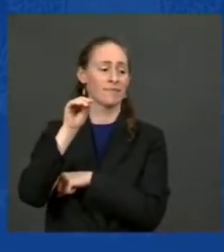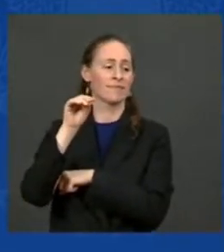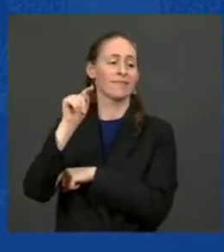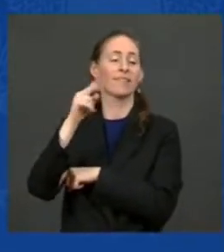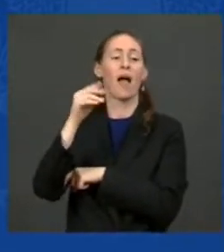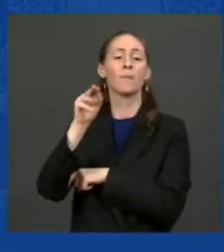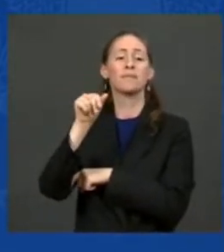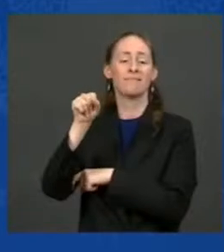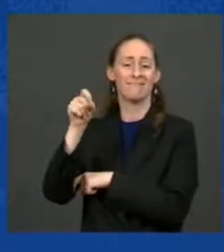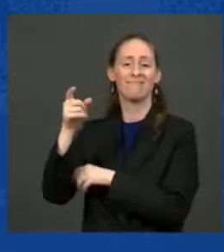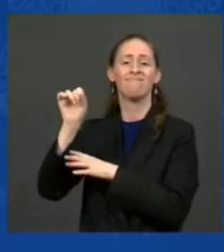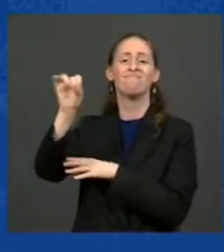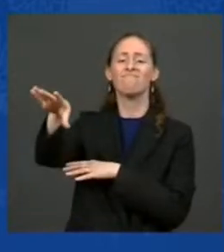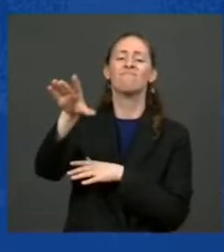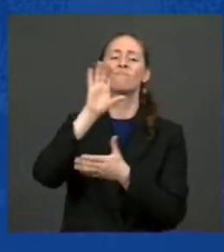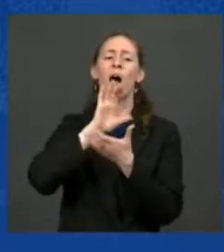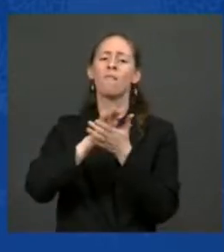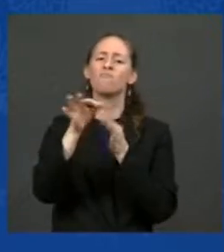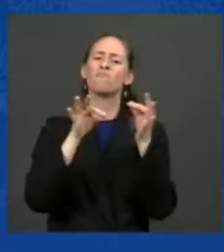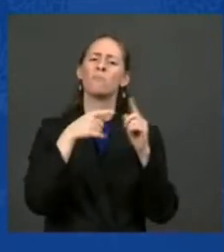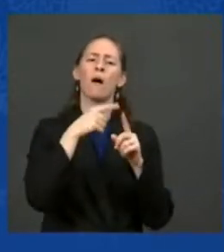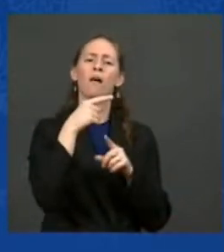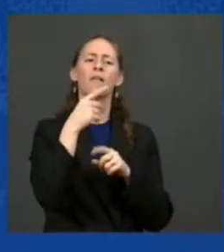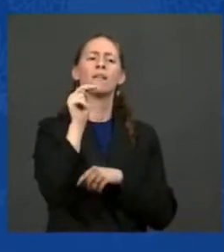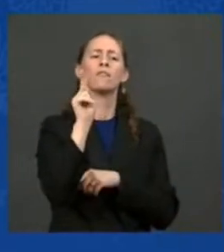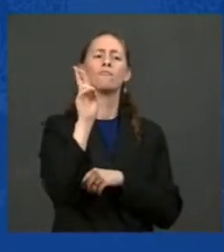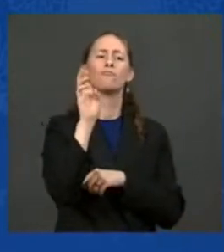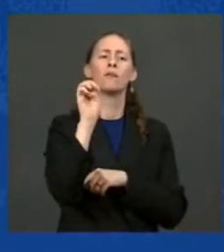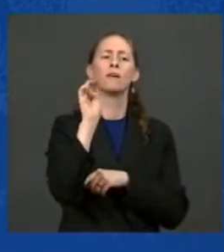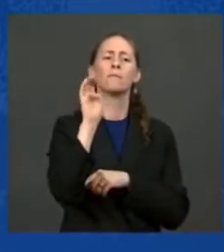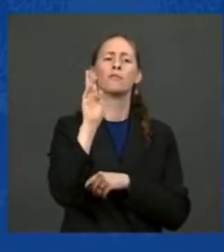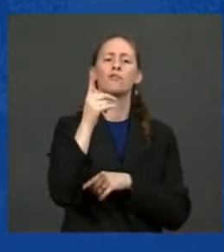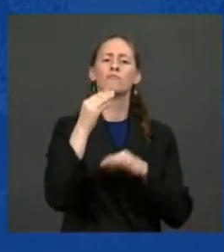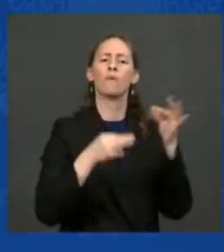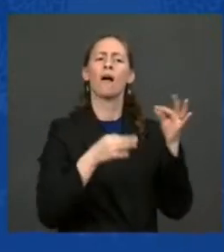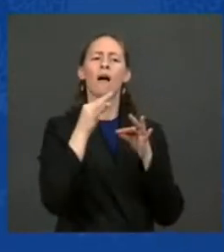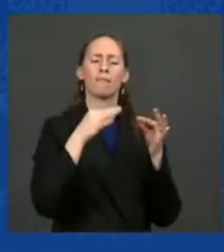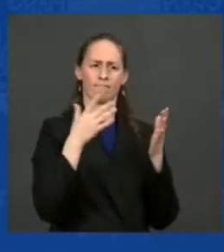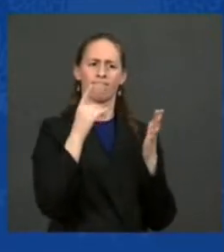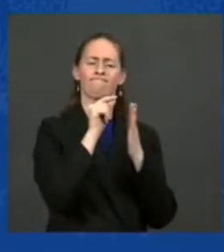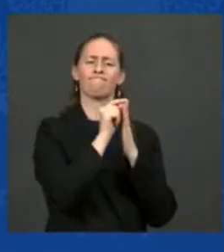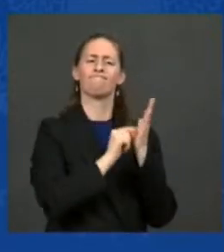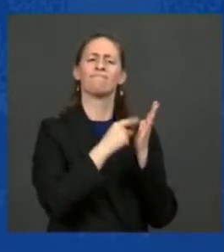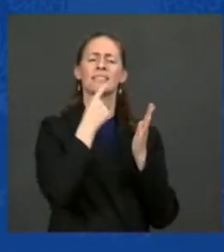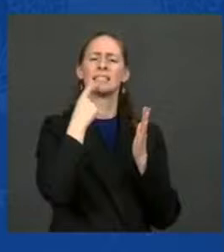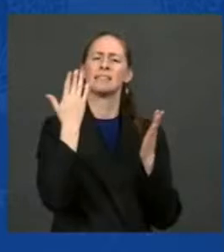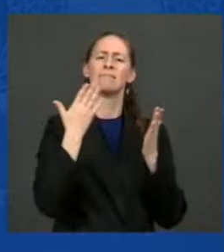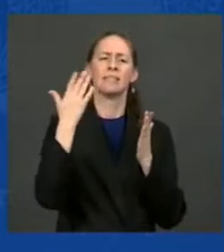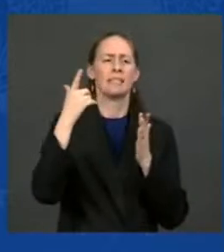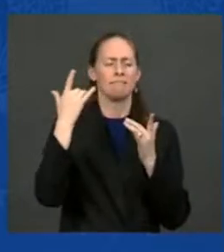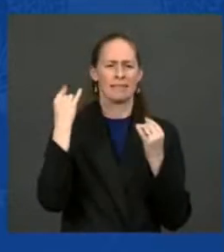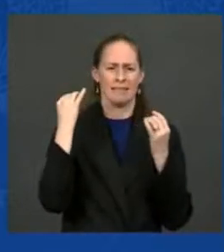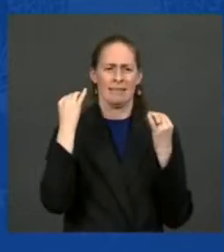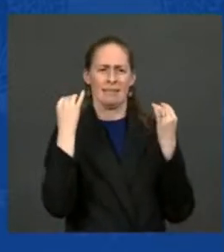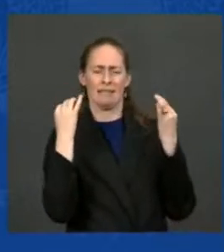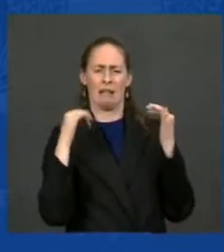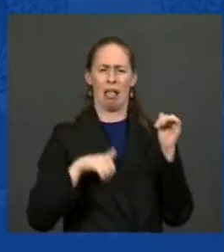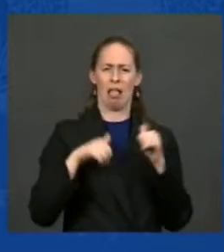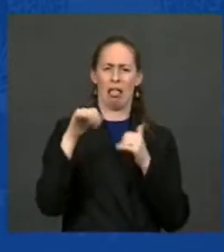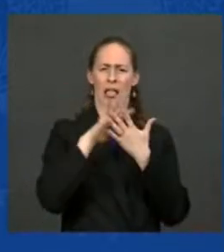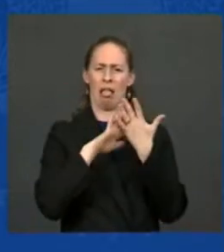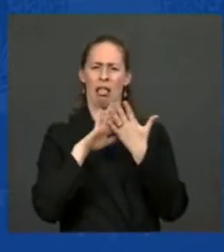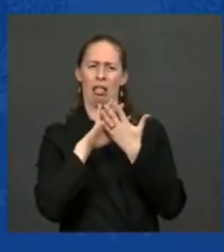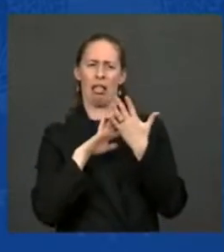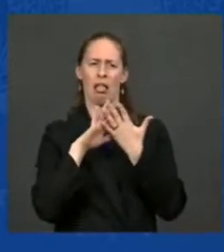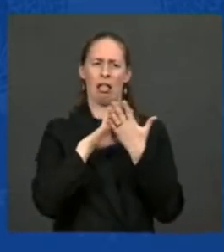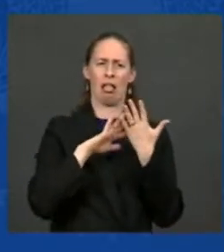he wrote, "Sometimes a man knows his duty so clearly, so surely, he cannot hesitate, and he dare not refuse